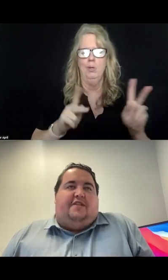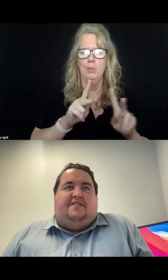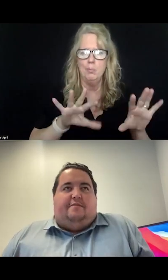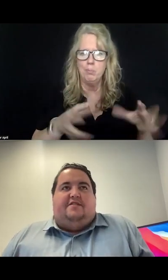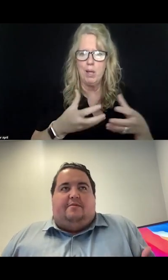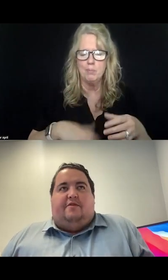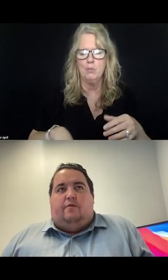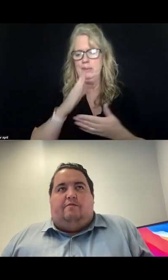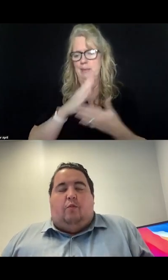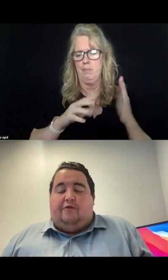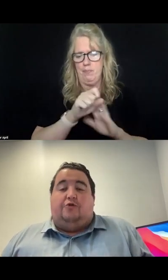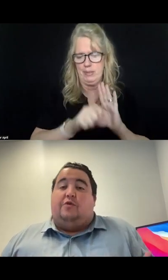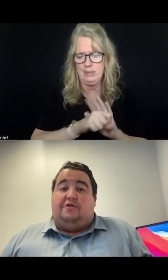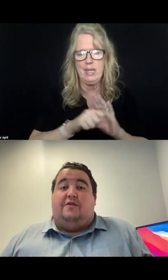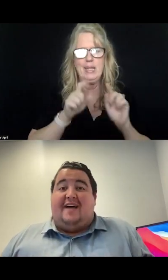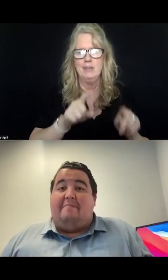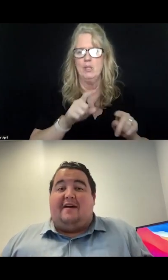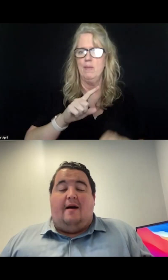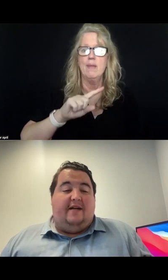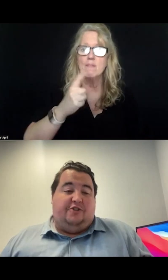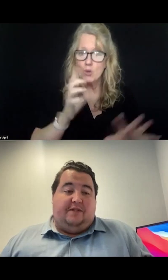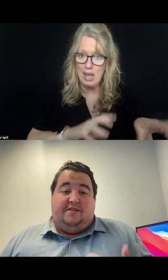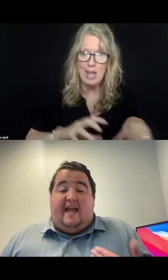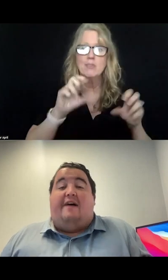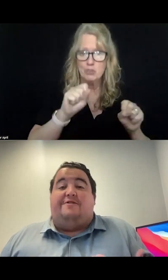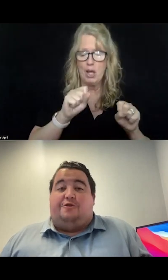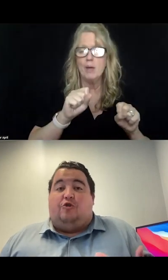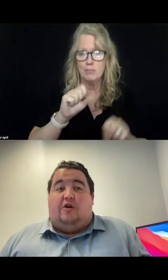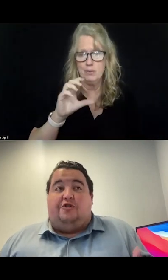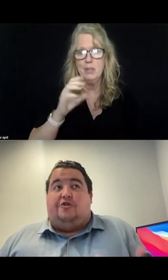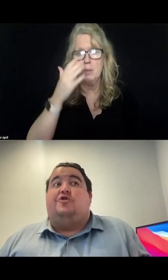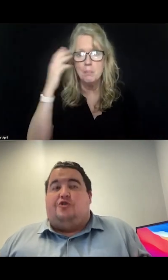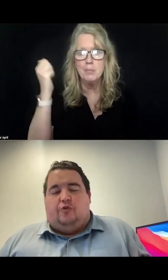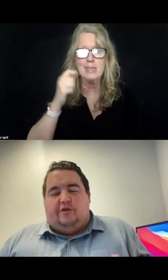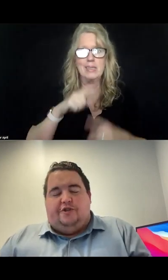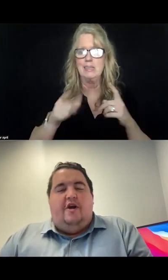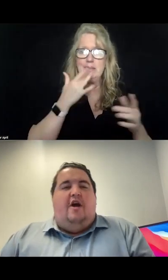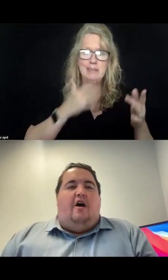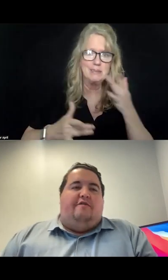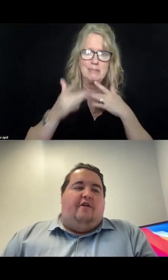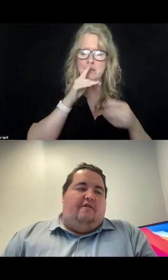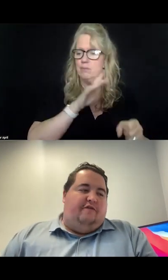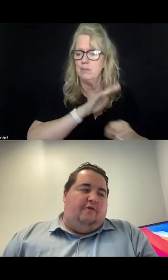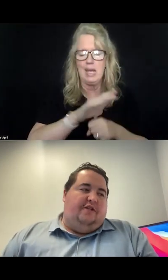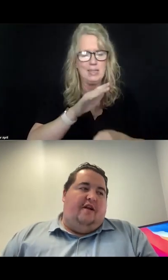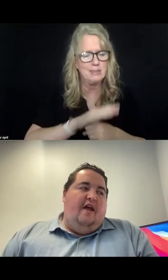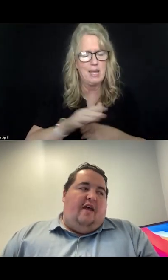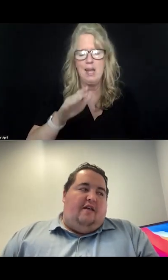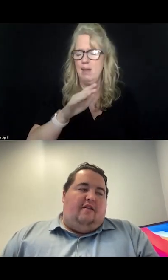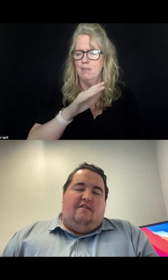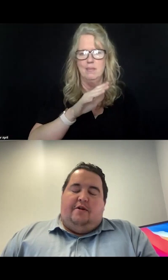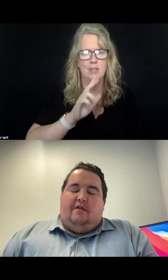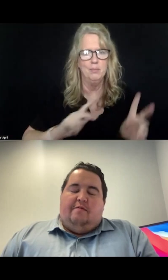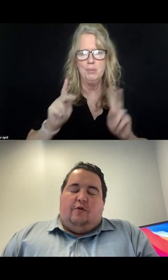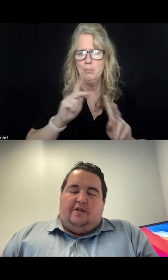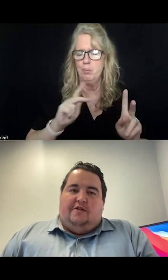Rural states have been some of the first ones to adopt the compact just because they have such a shortage of folks. And I think